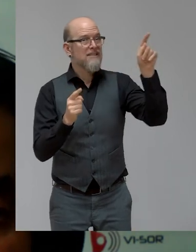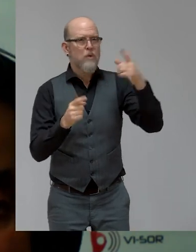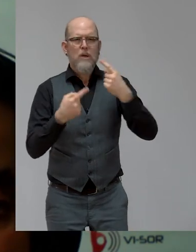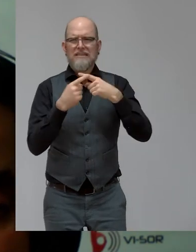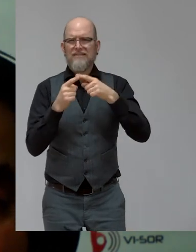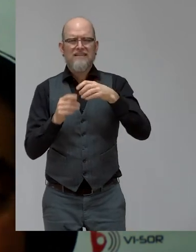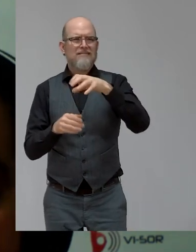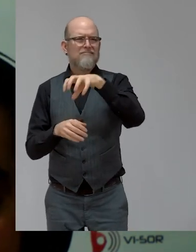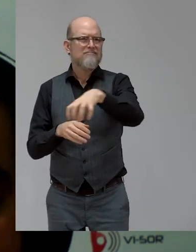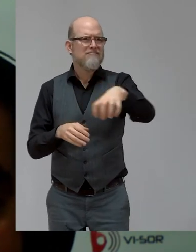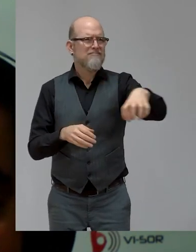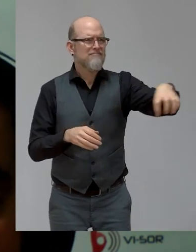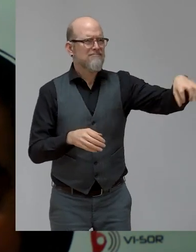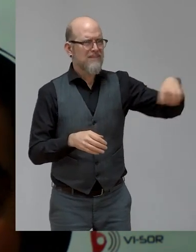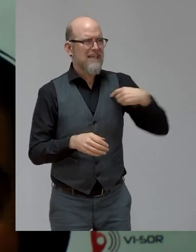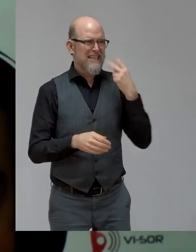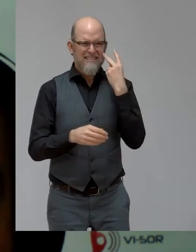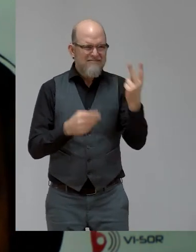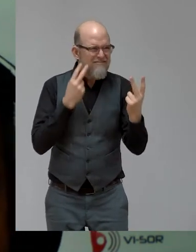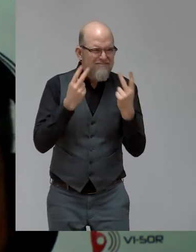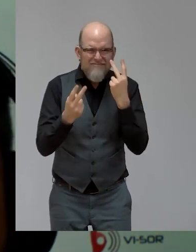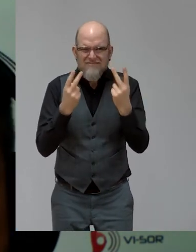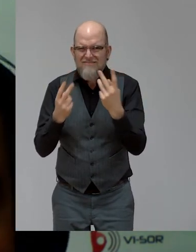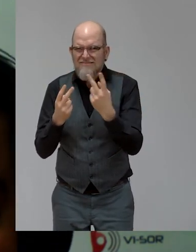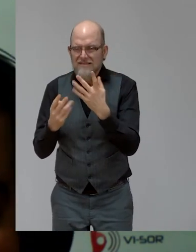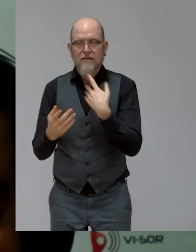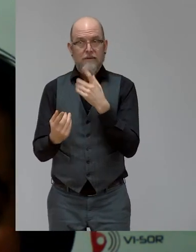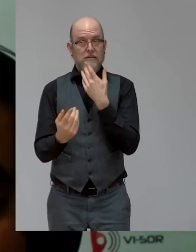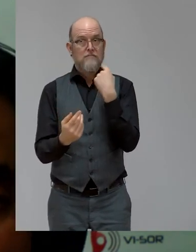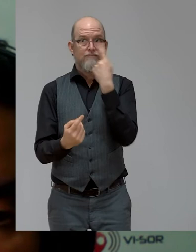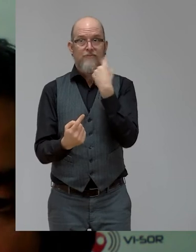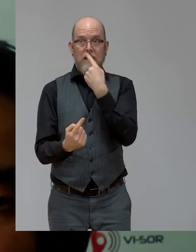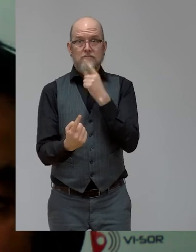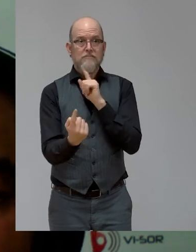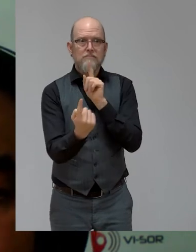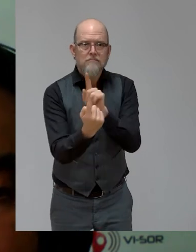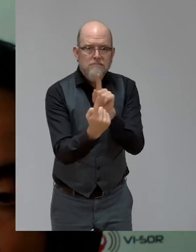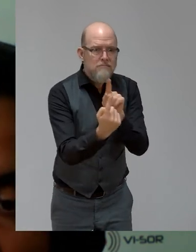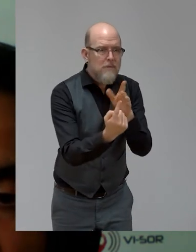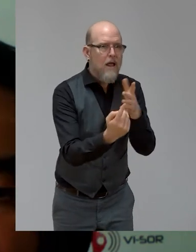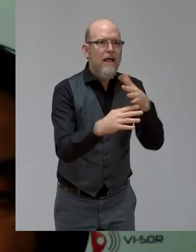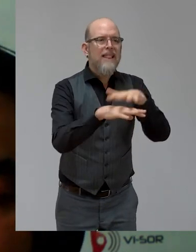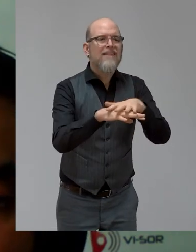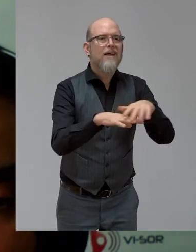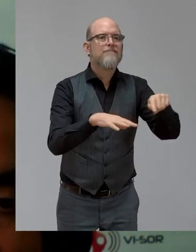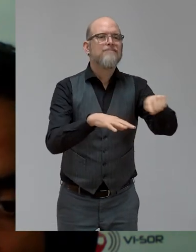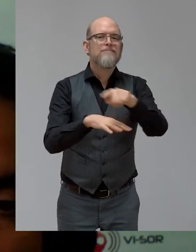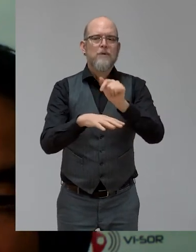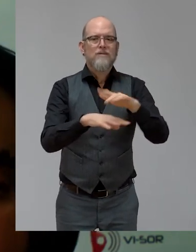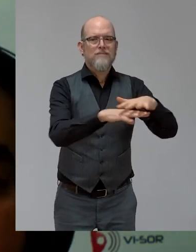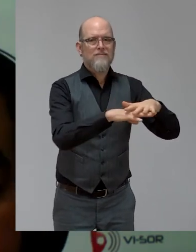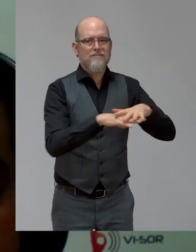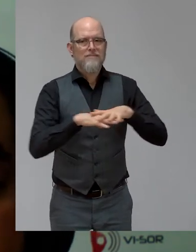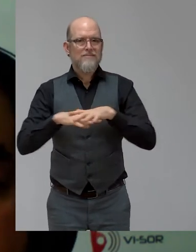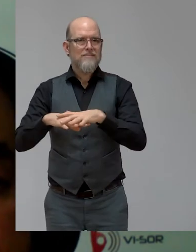the face-to-face system, towards networks. This has allowed reaching different parts of the